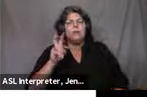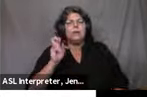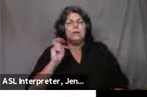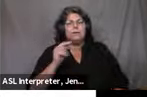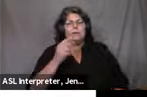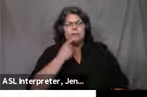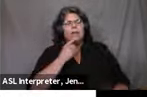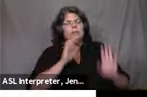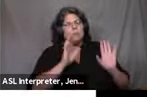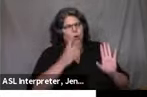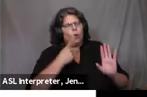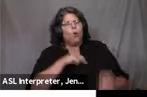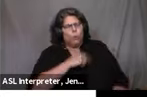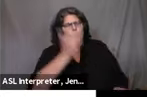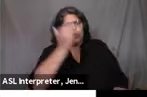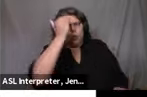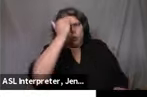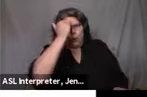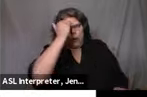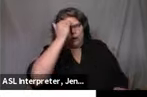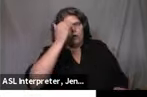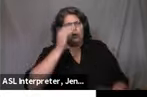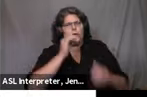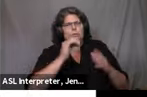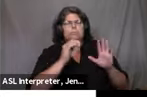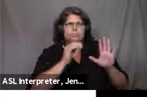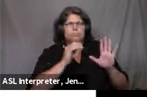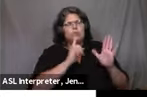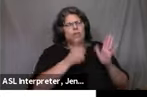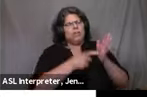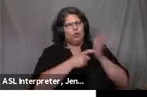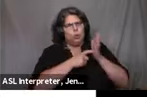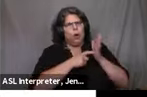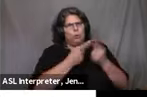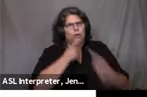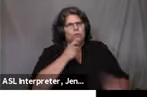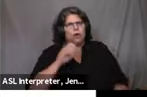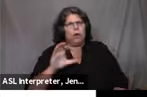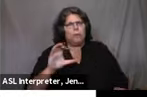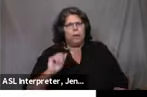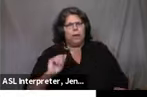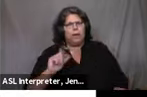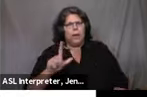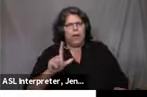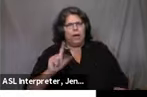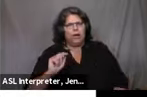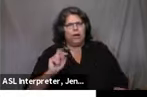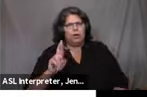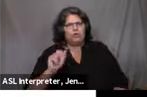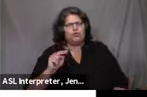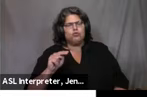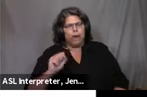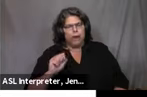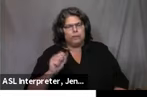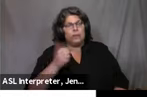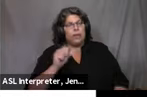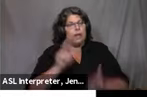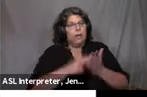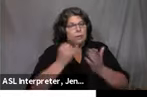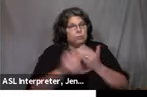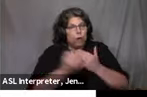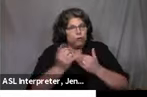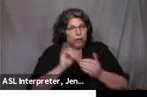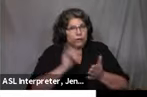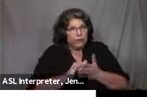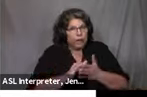We are aware that the project, in fact, it's a requirement of Caltrans that any project like this connect back to the